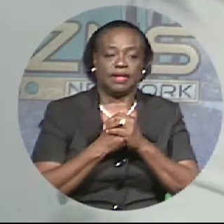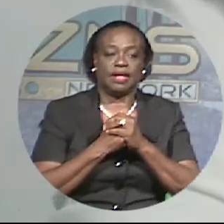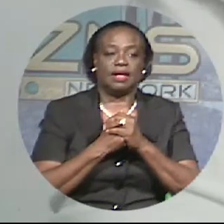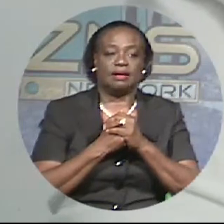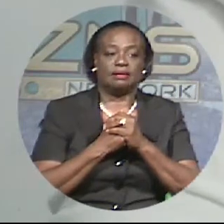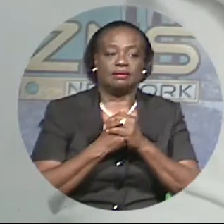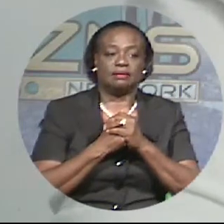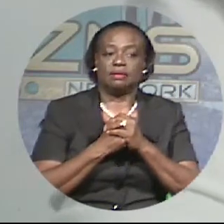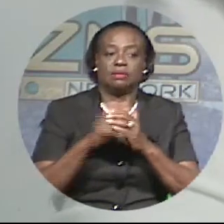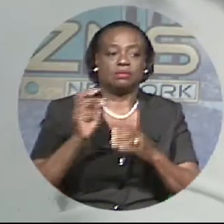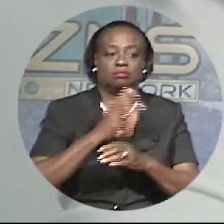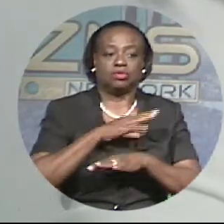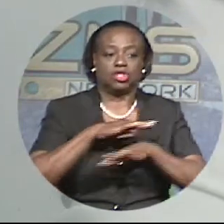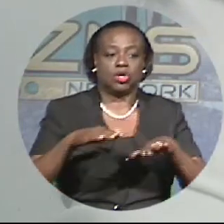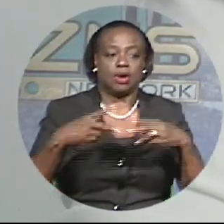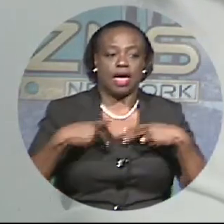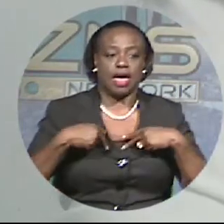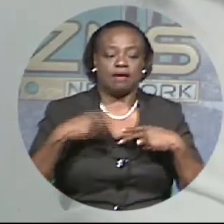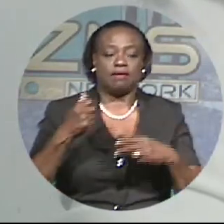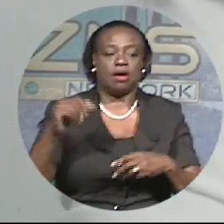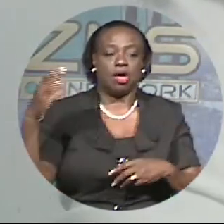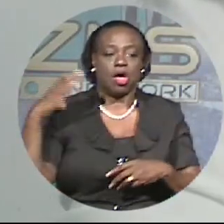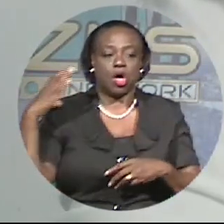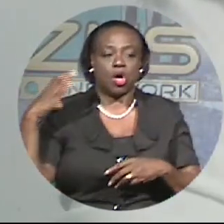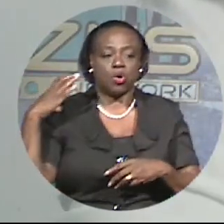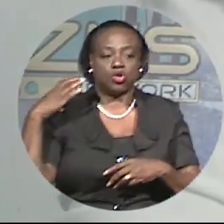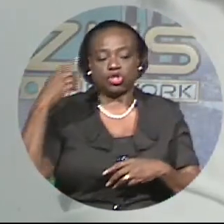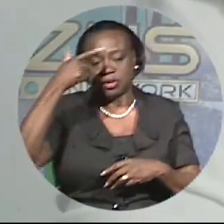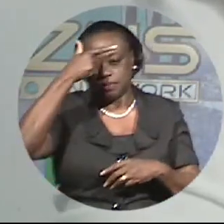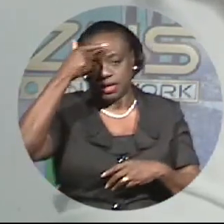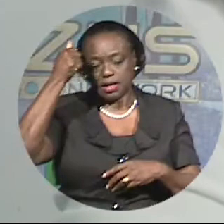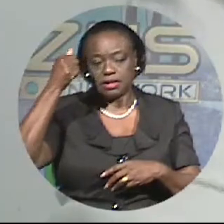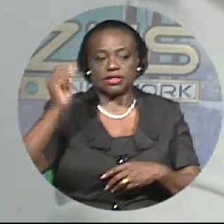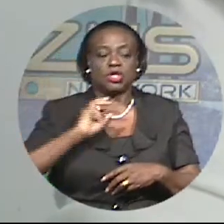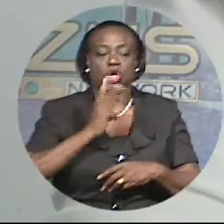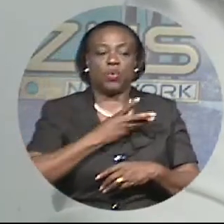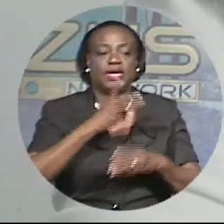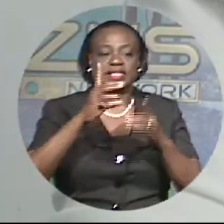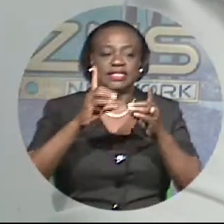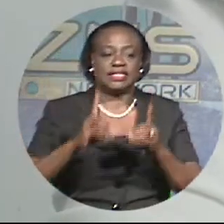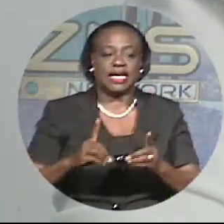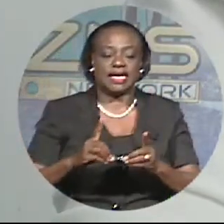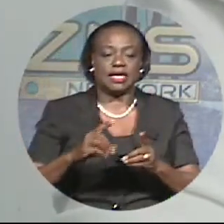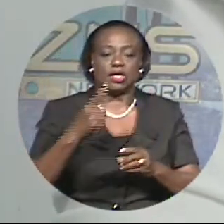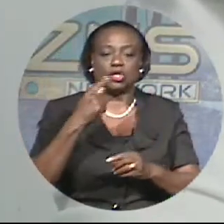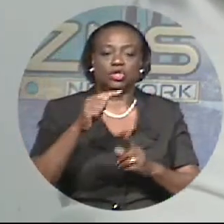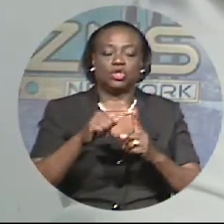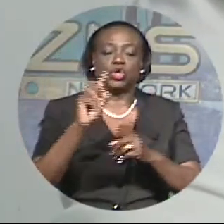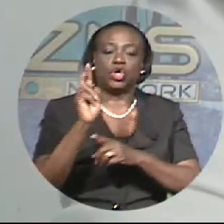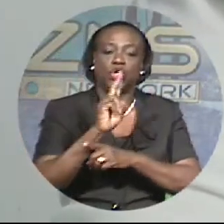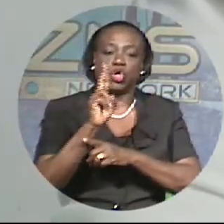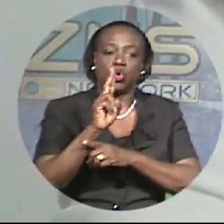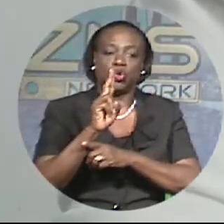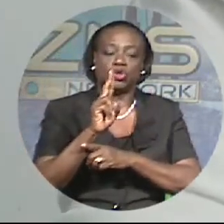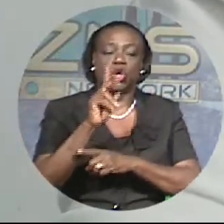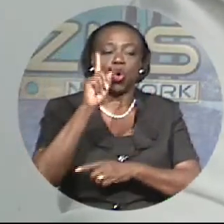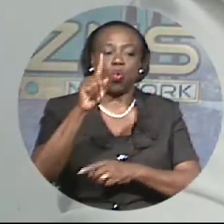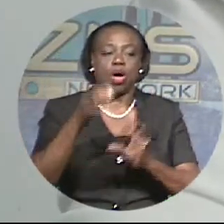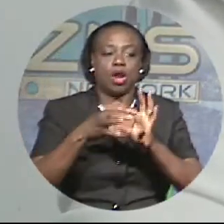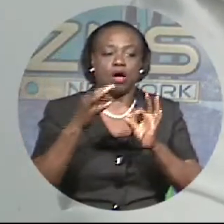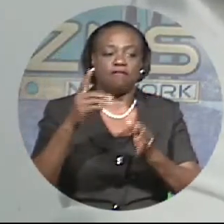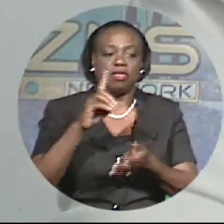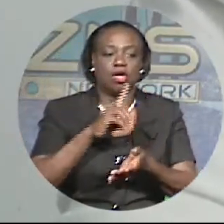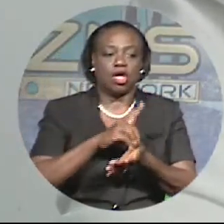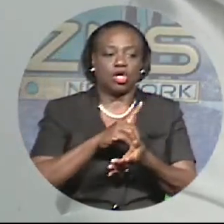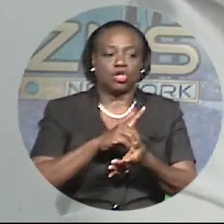athletics don't have a coach because we decided to use one of those positions to take a medical physician. There's no need in the Youth Olympic